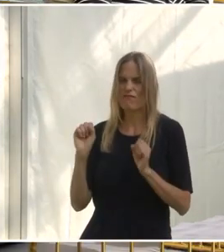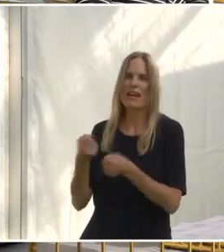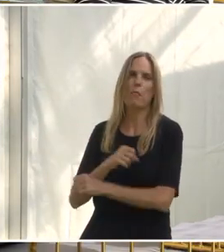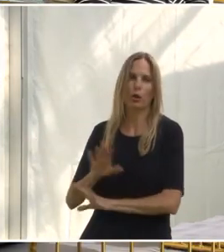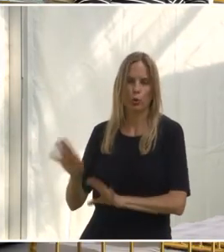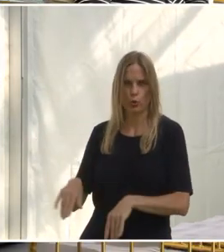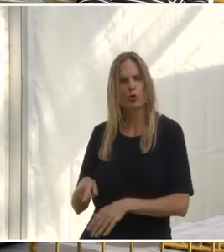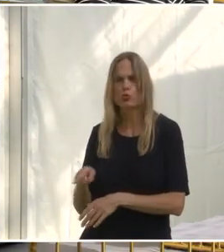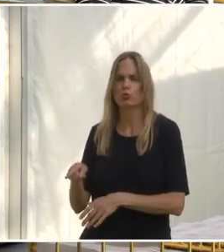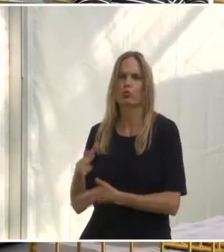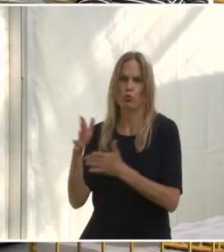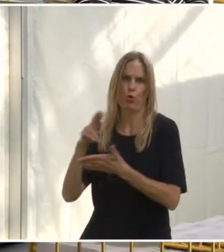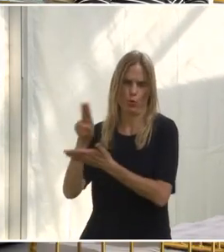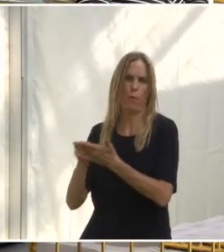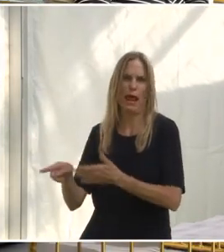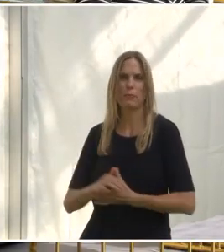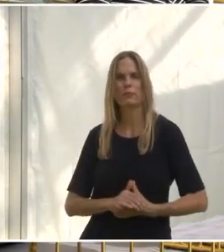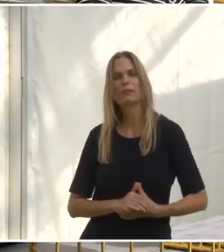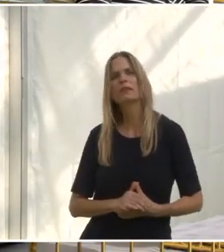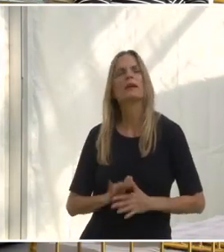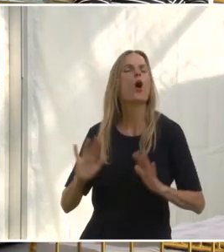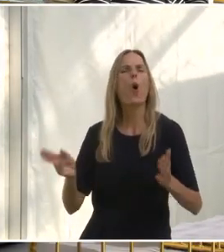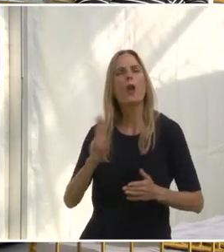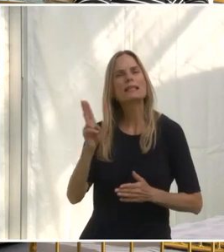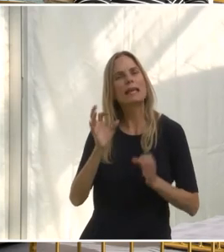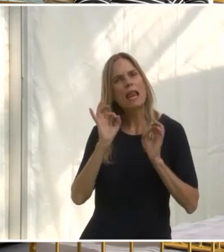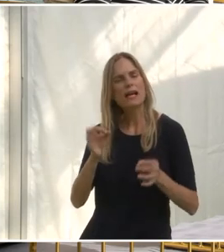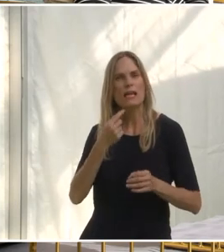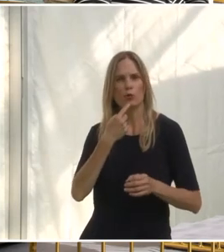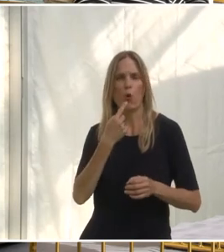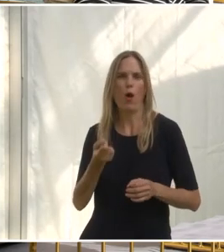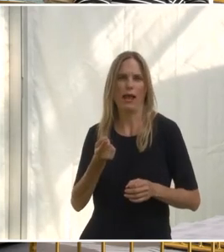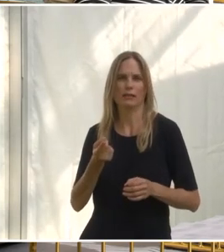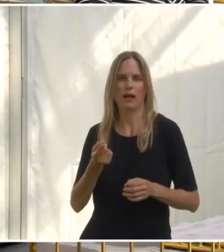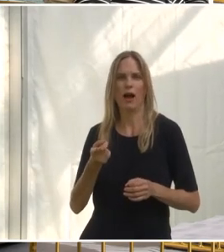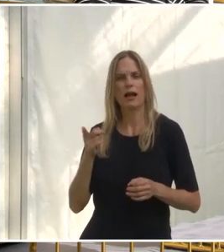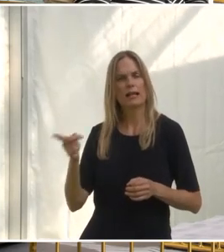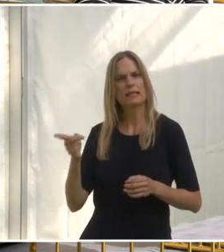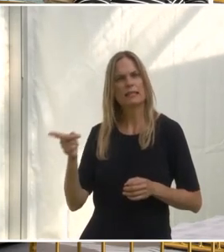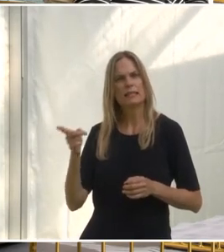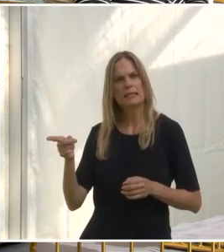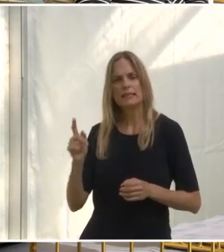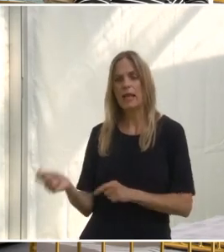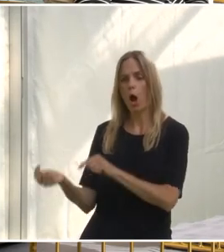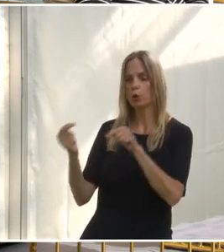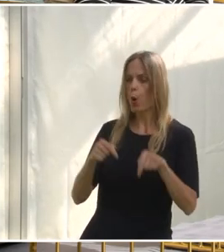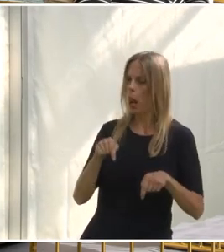big issue. And who has then the right to say, you are not allowed to come